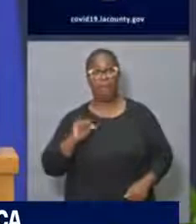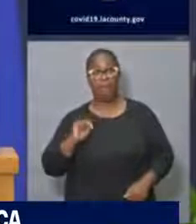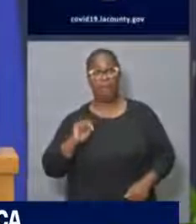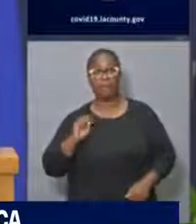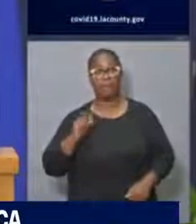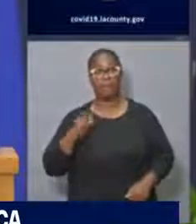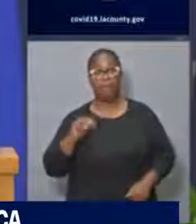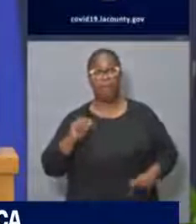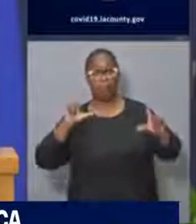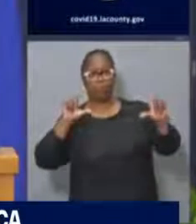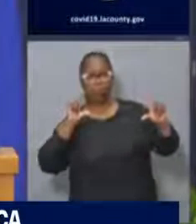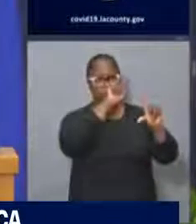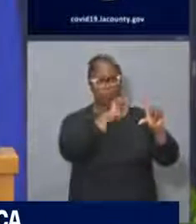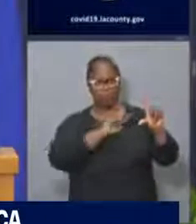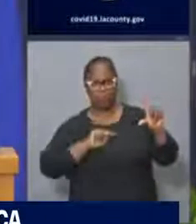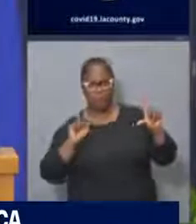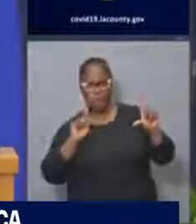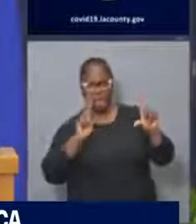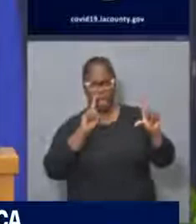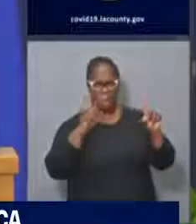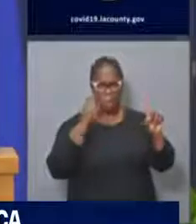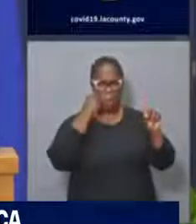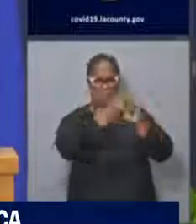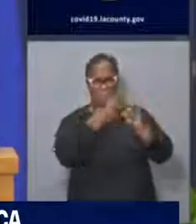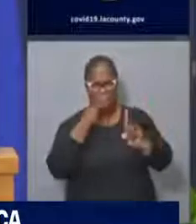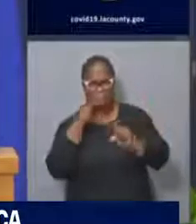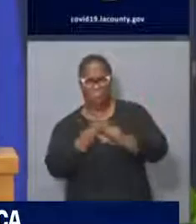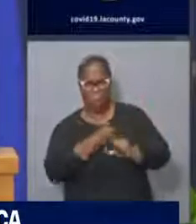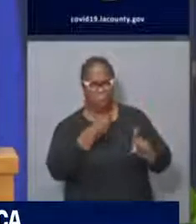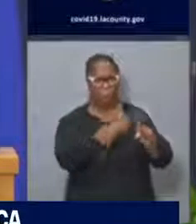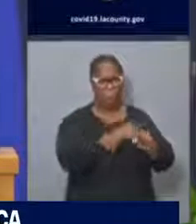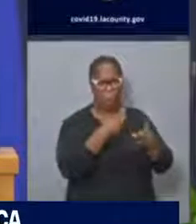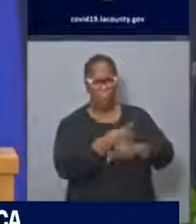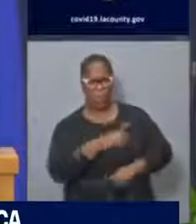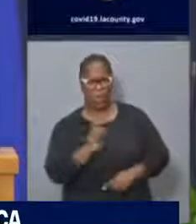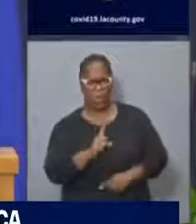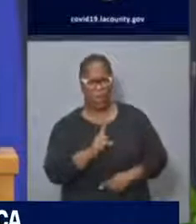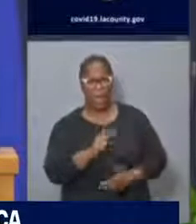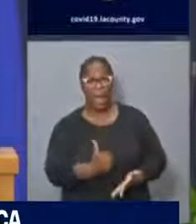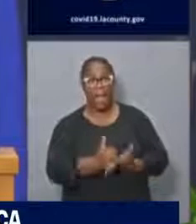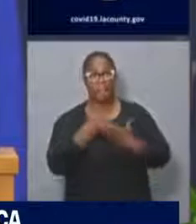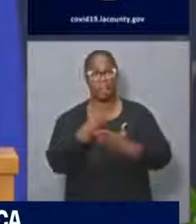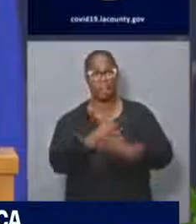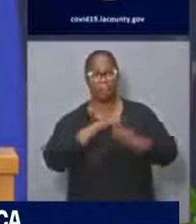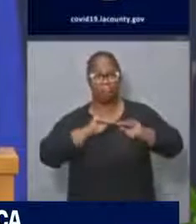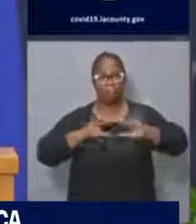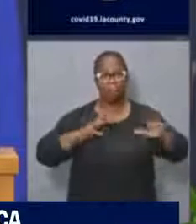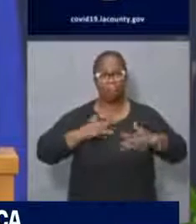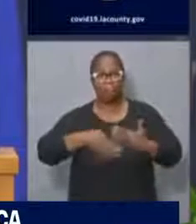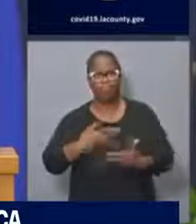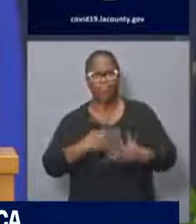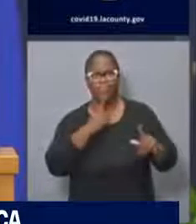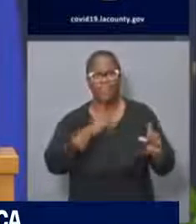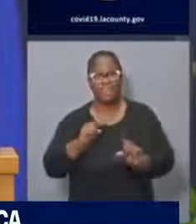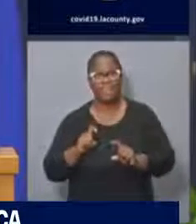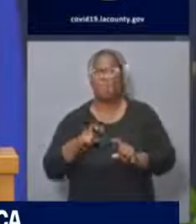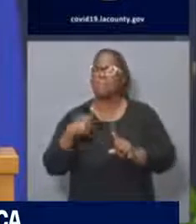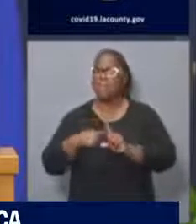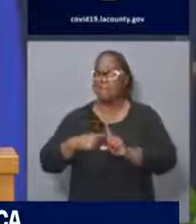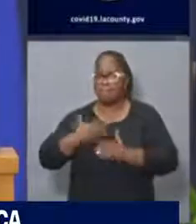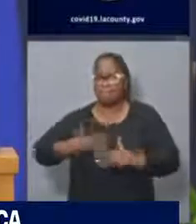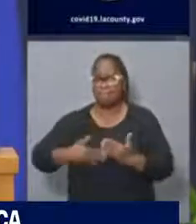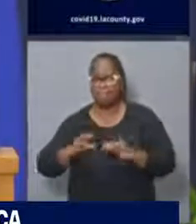to identify the hardest hit communities allows for not only mobilization of testing resources, but also mobilization of